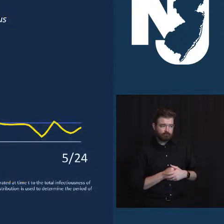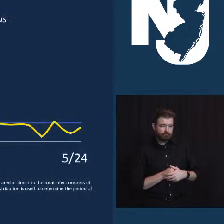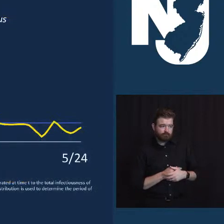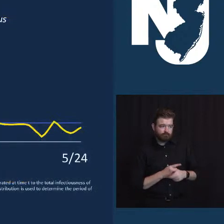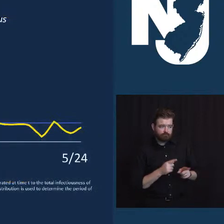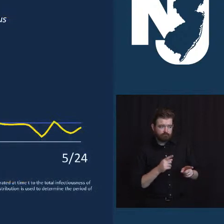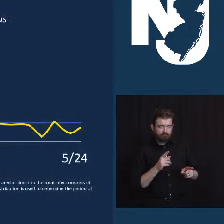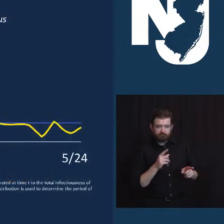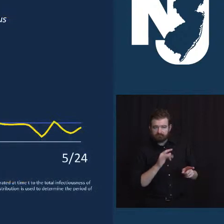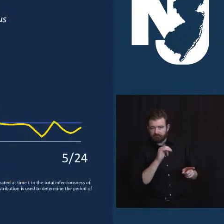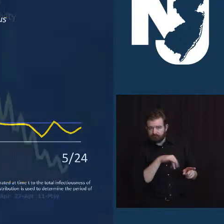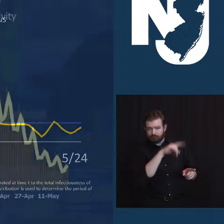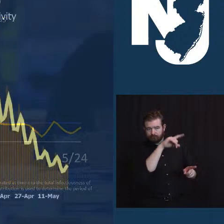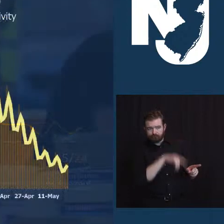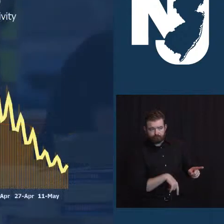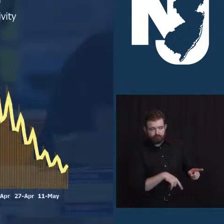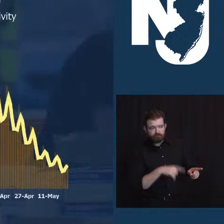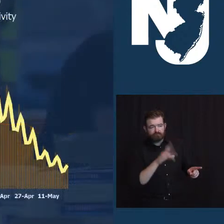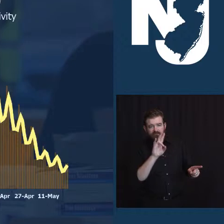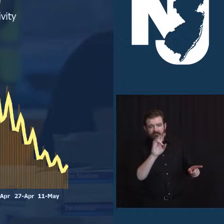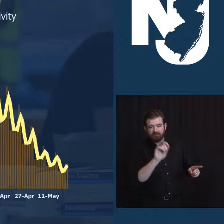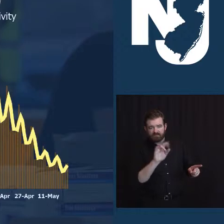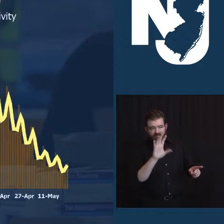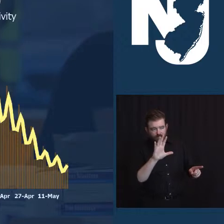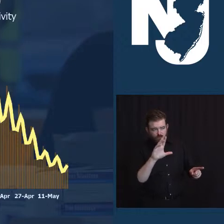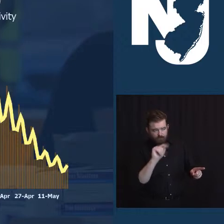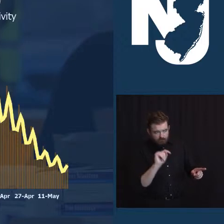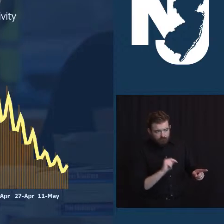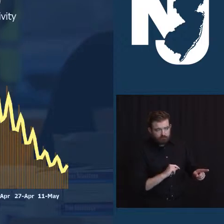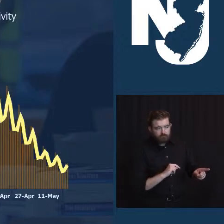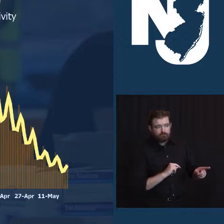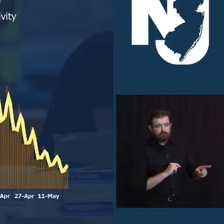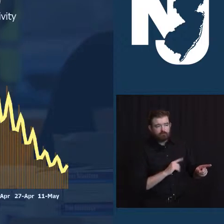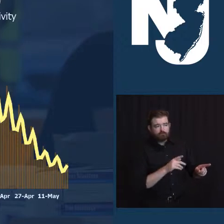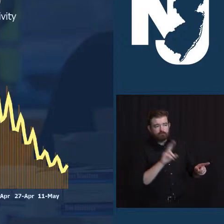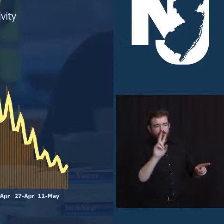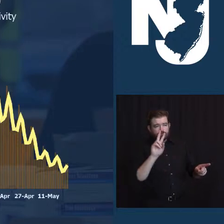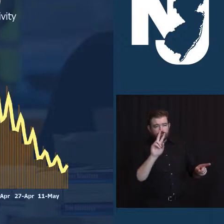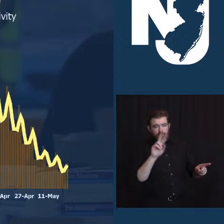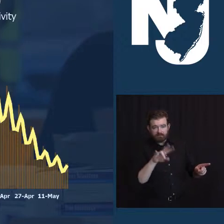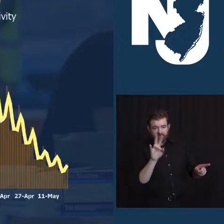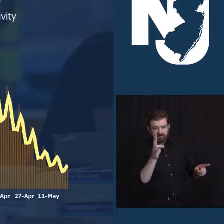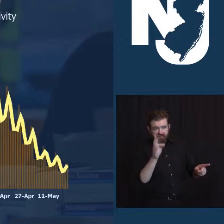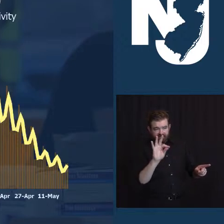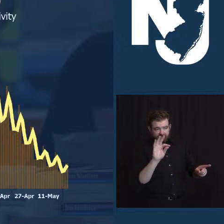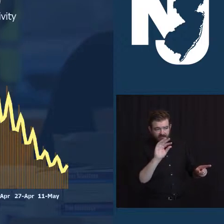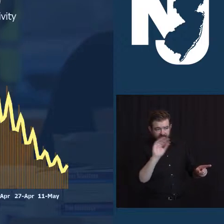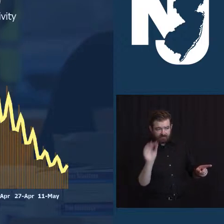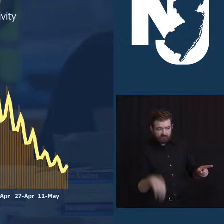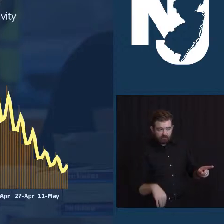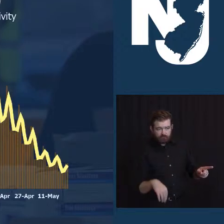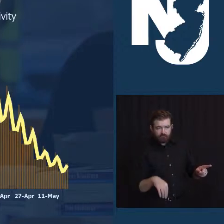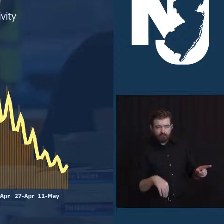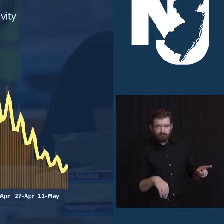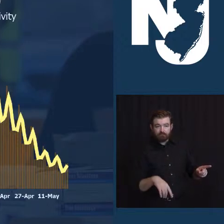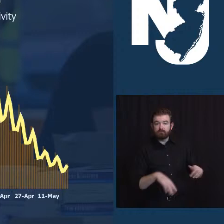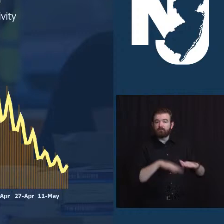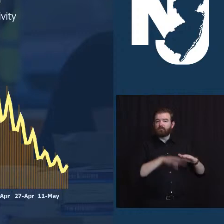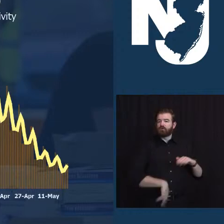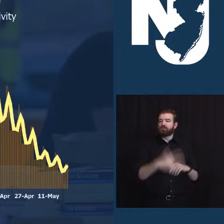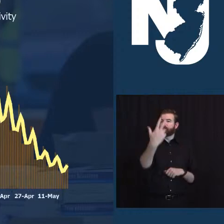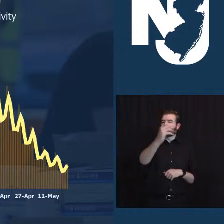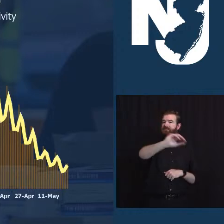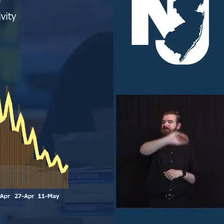0.75. The positivity rate for Saturday, Judy, this is the first time we've been below 3% for a weekend in a long